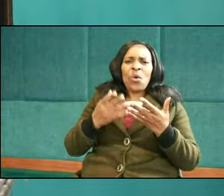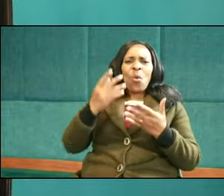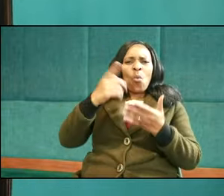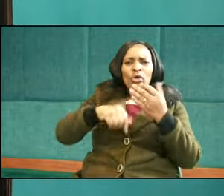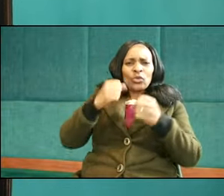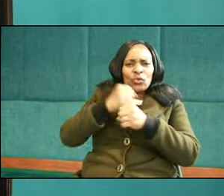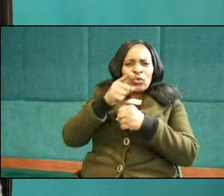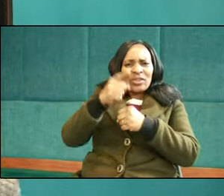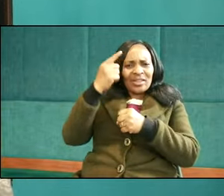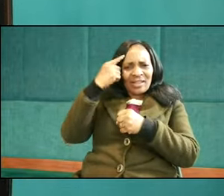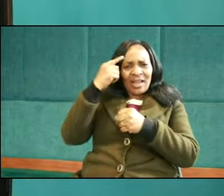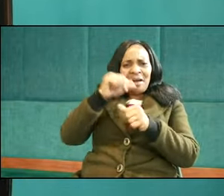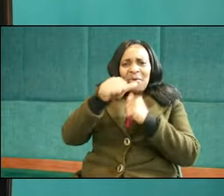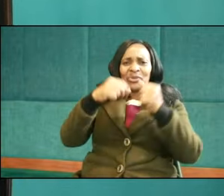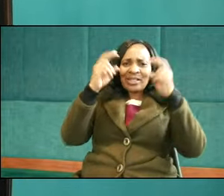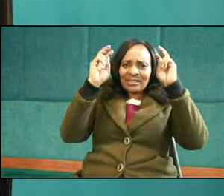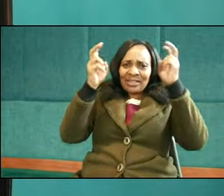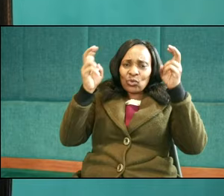title?